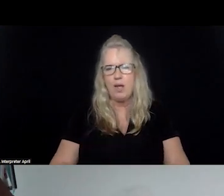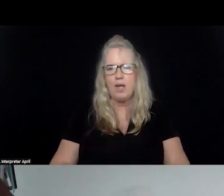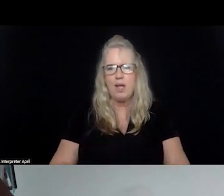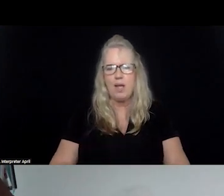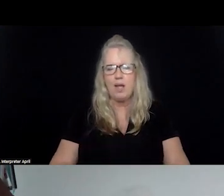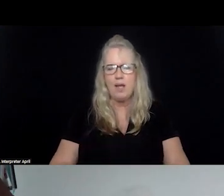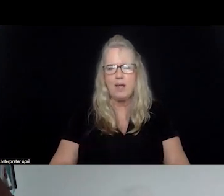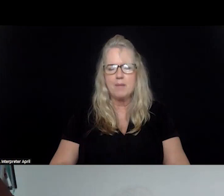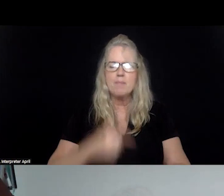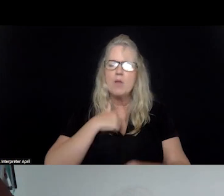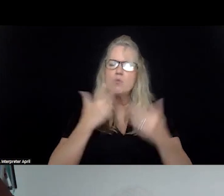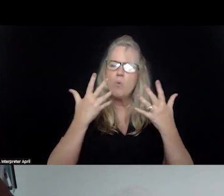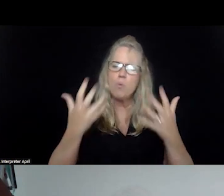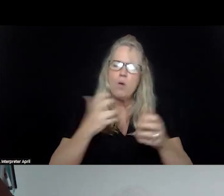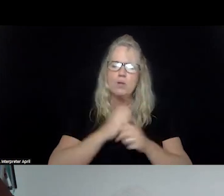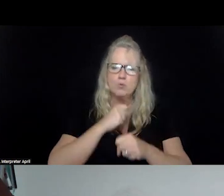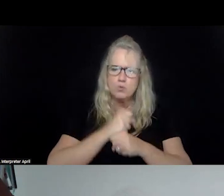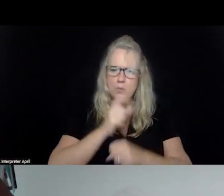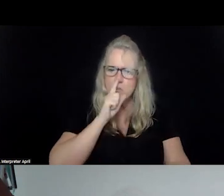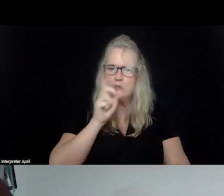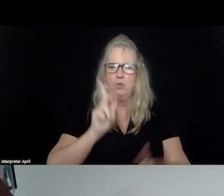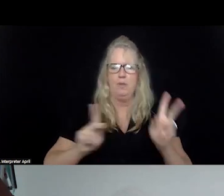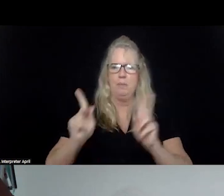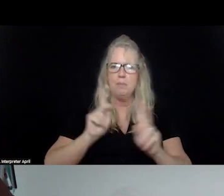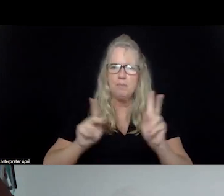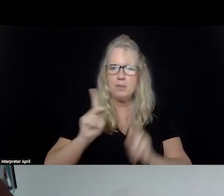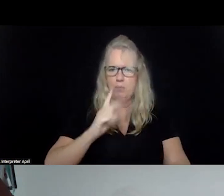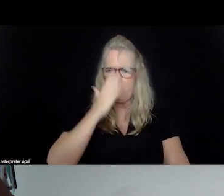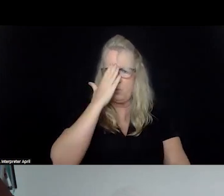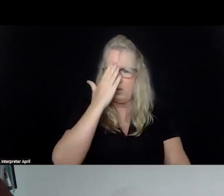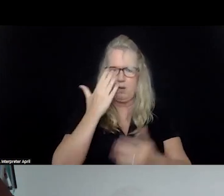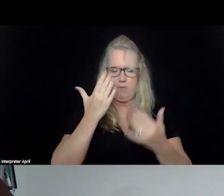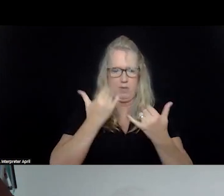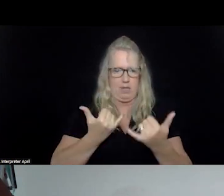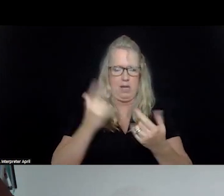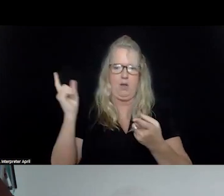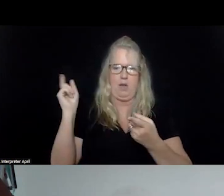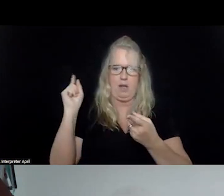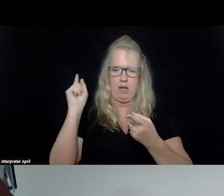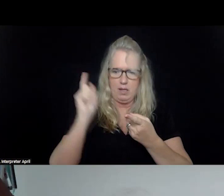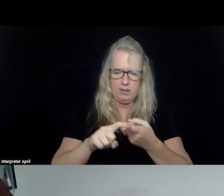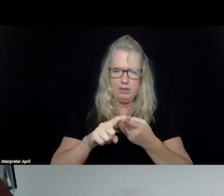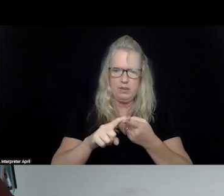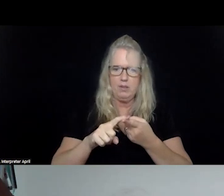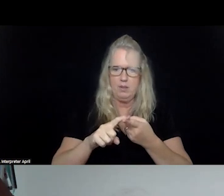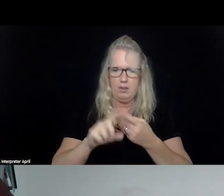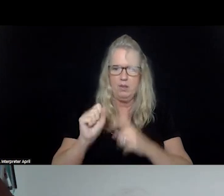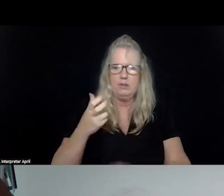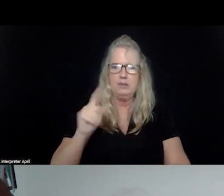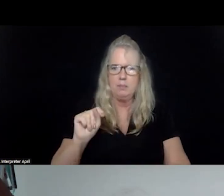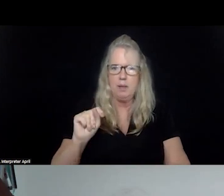make sure that people were aware that from now until September 11th,